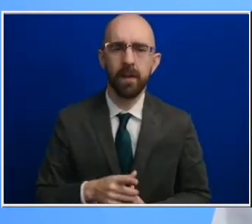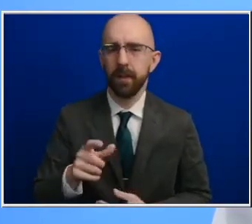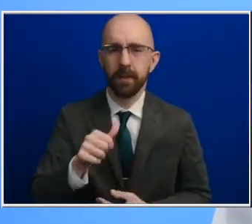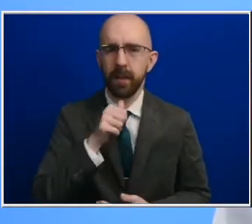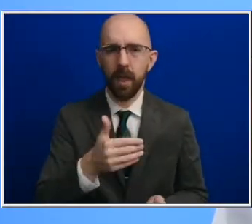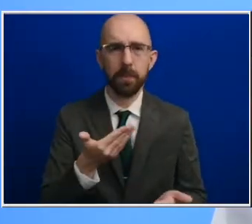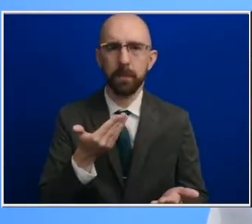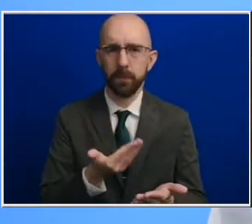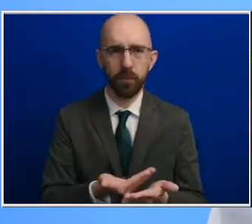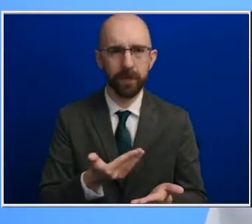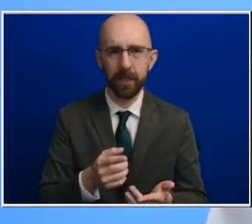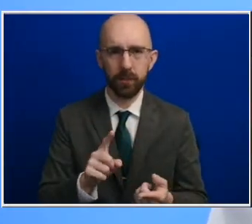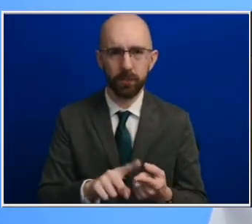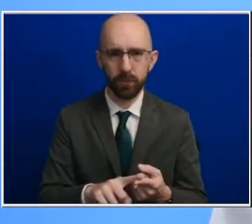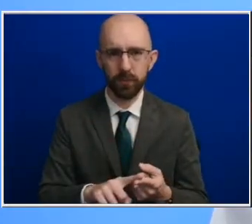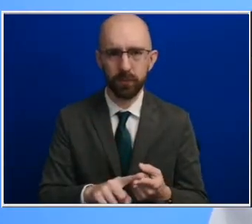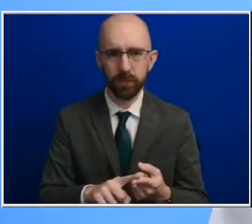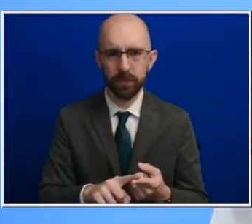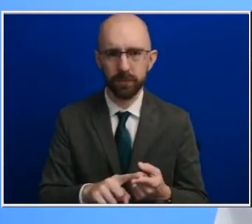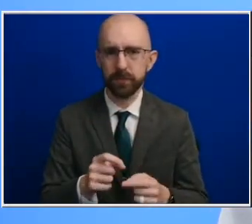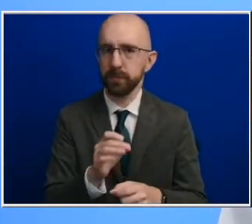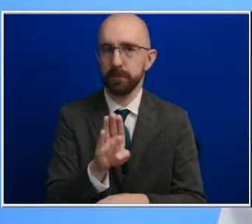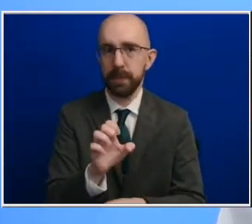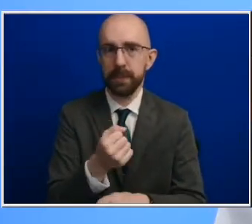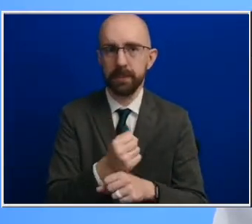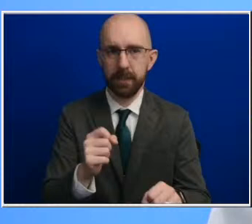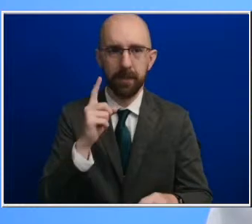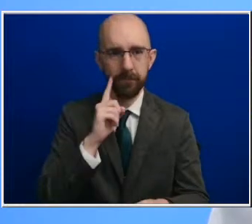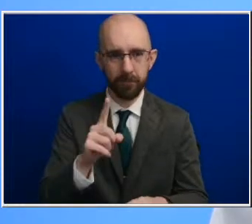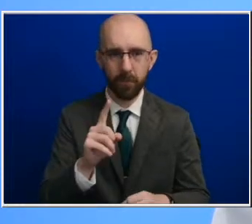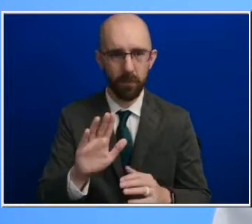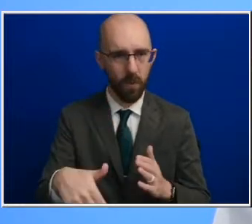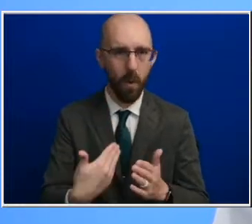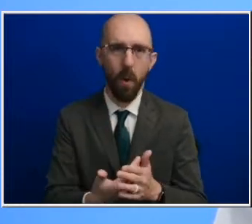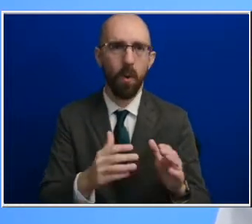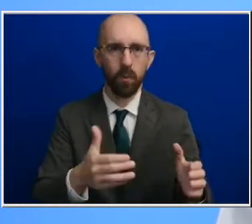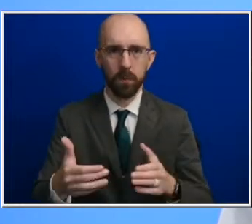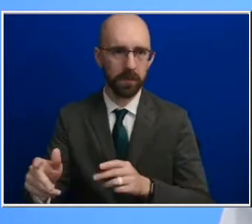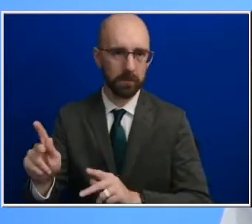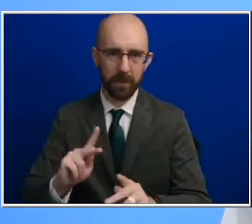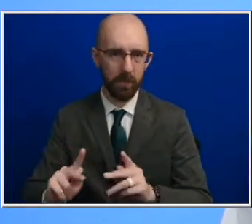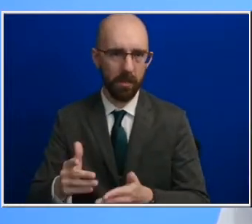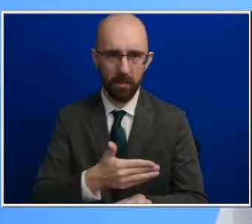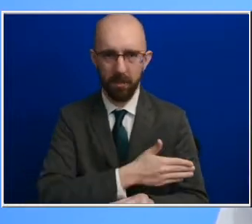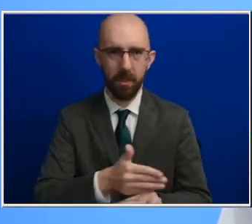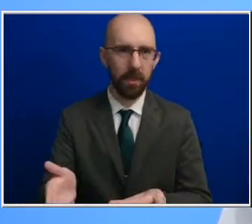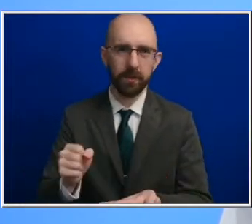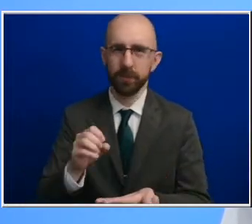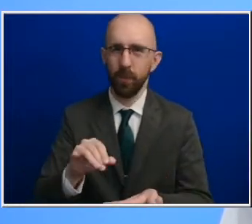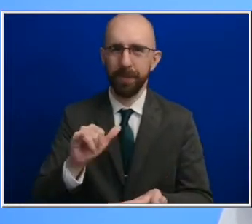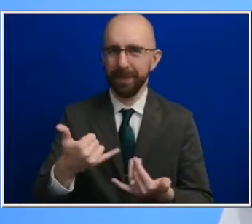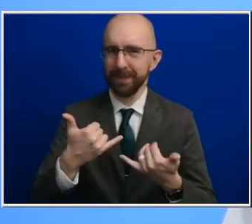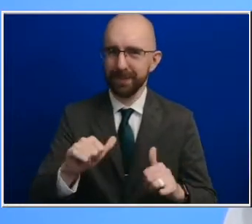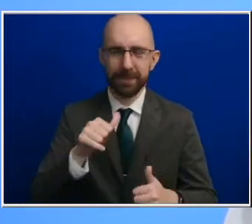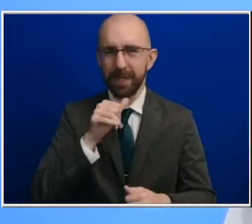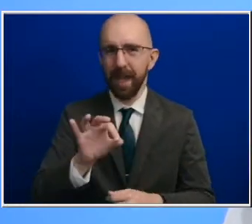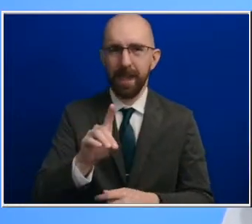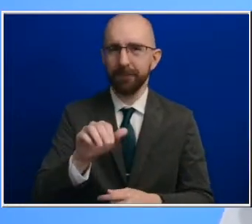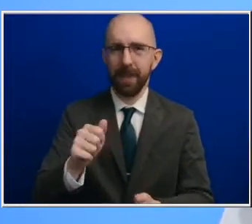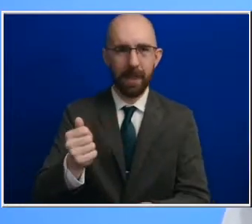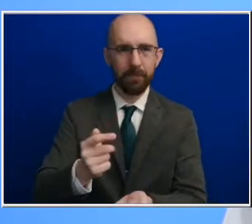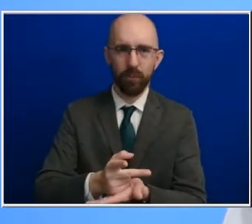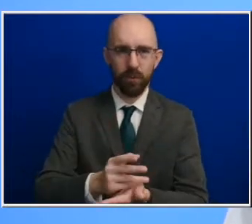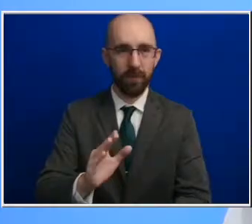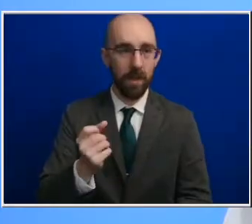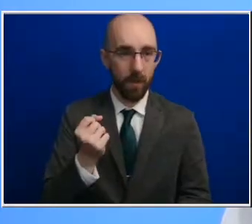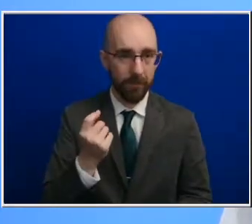proven to be safe for all populations, and so that is still not FDA approved. However,